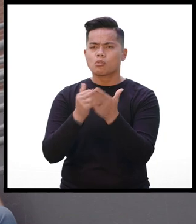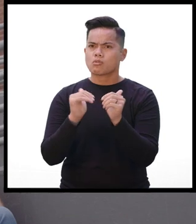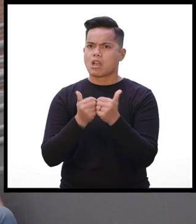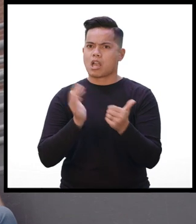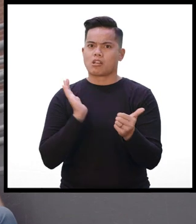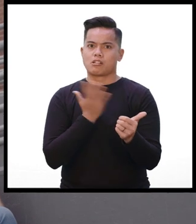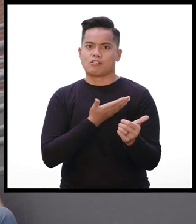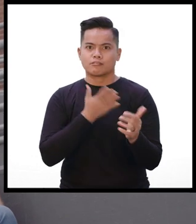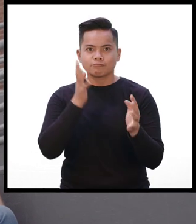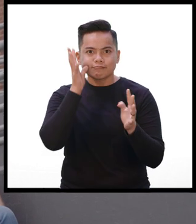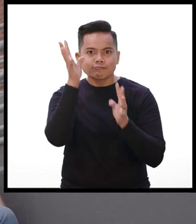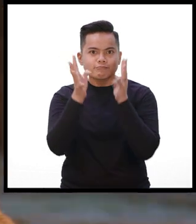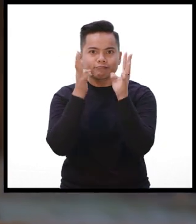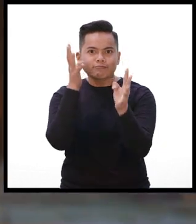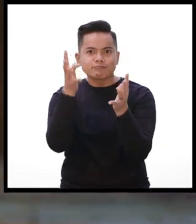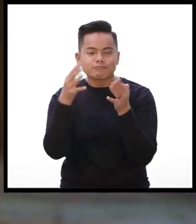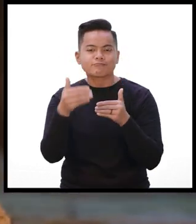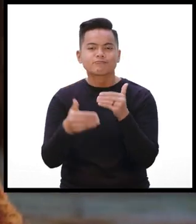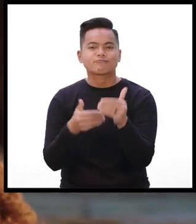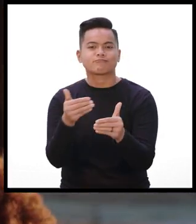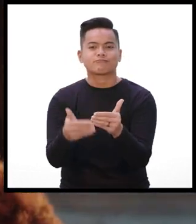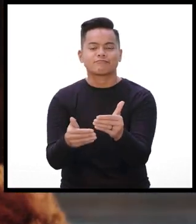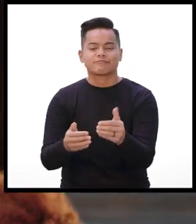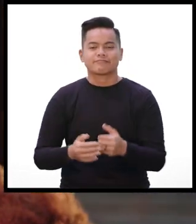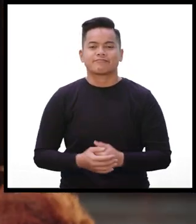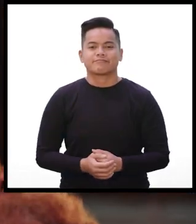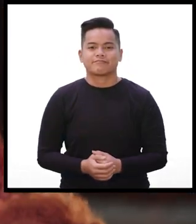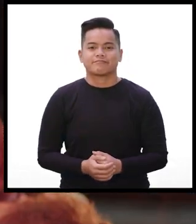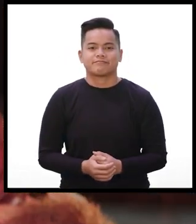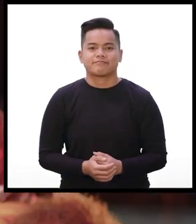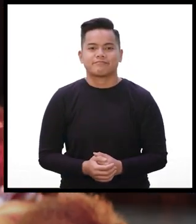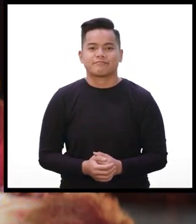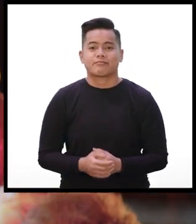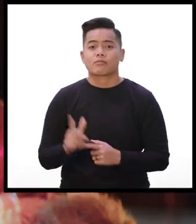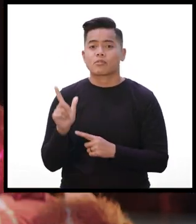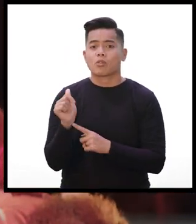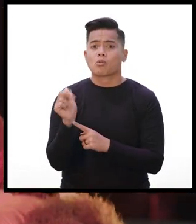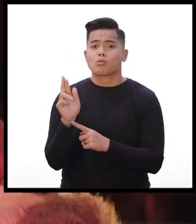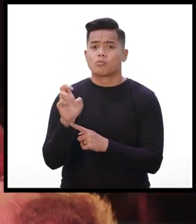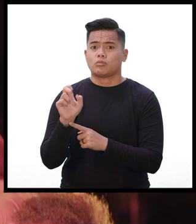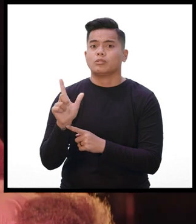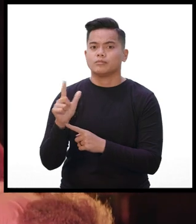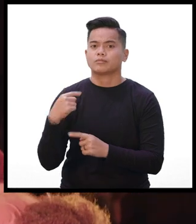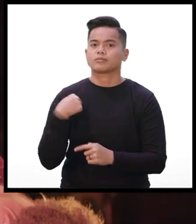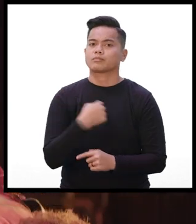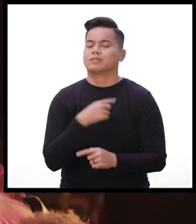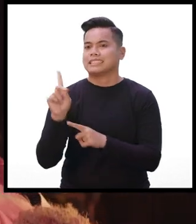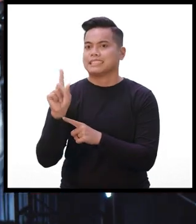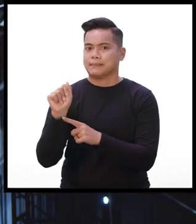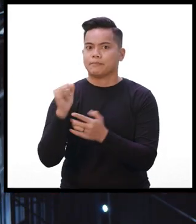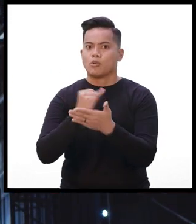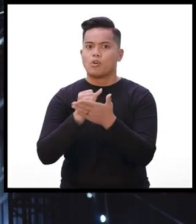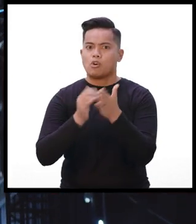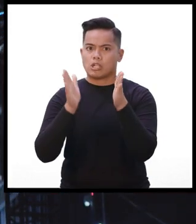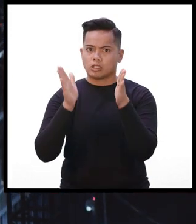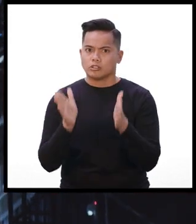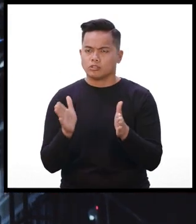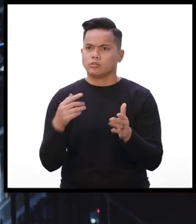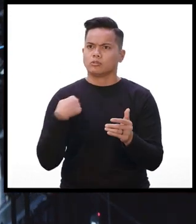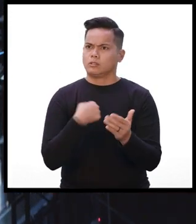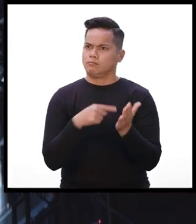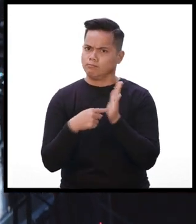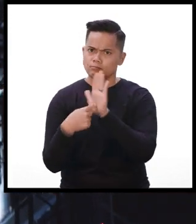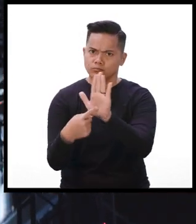and our creative process. Alice traces wires projected on a stage floor. We are disabled artists making